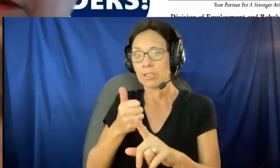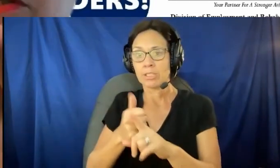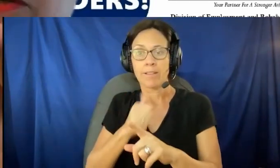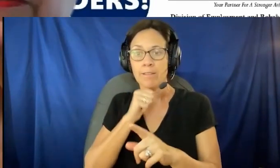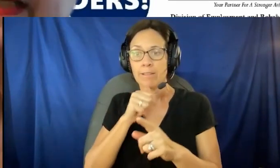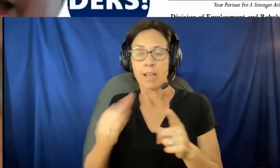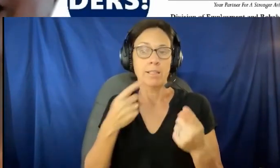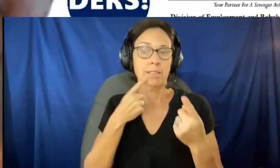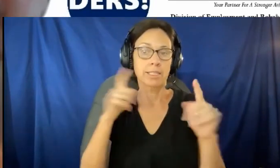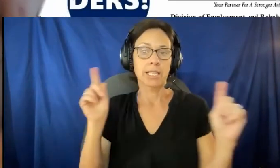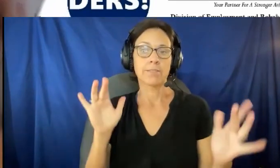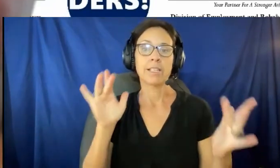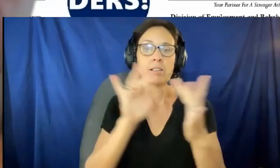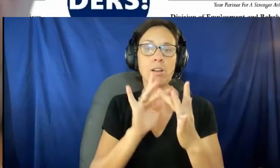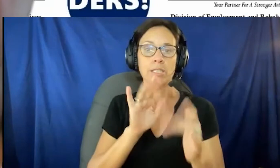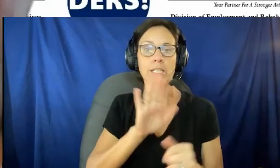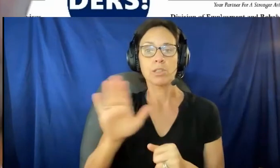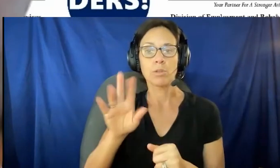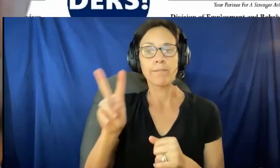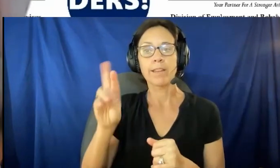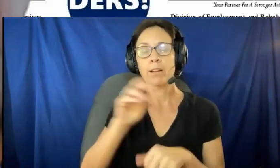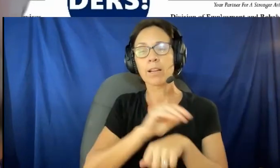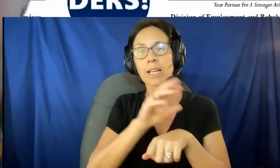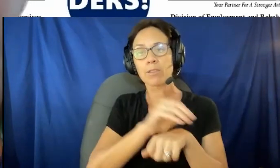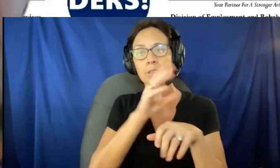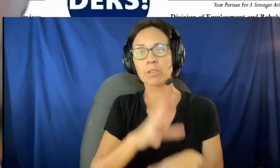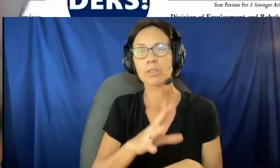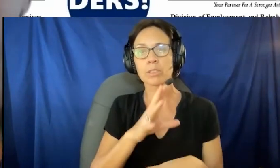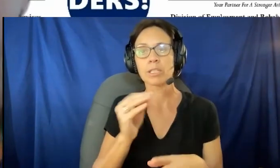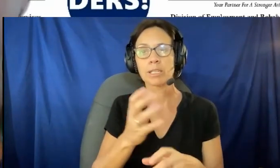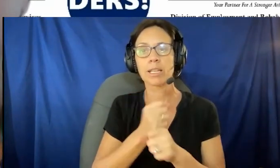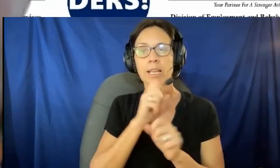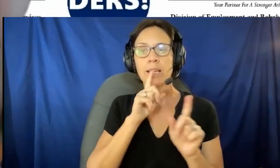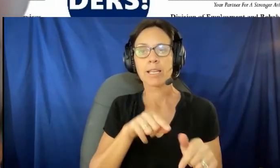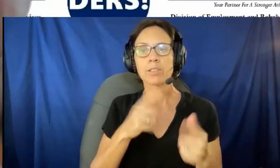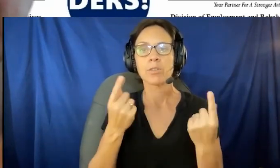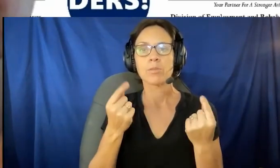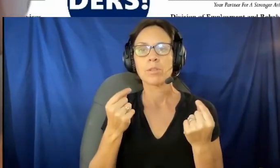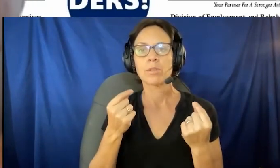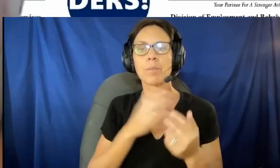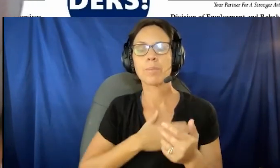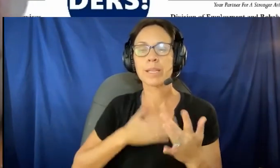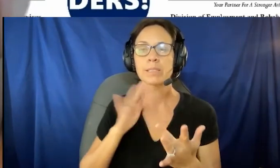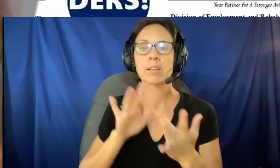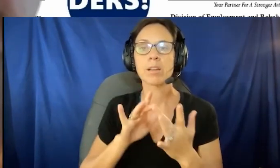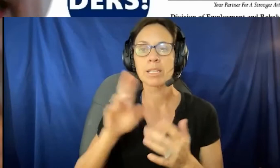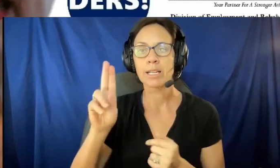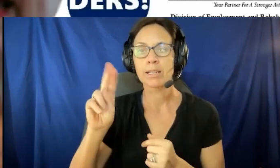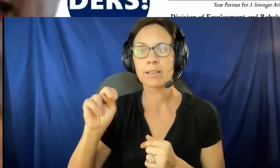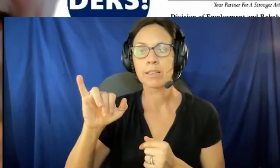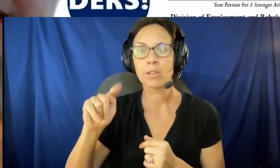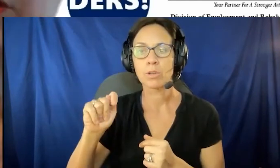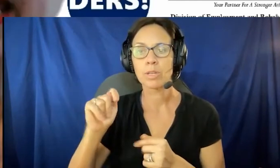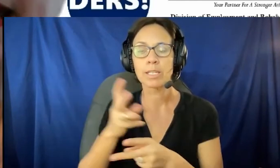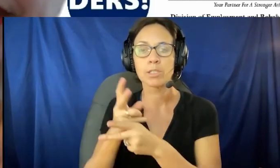VR counselor and getting answers to that question, please go through the unit supervisor of that individual